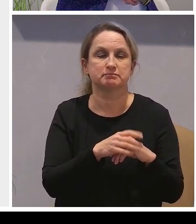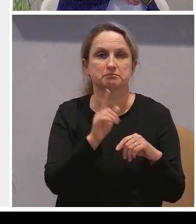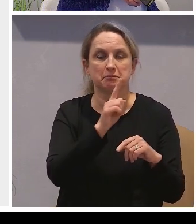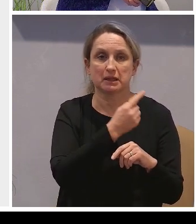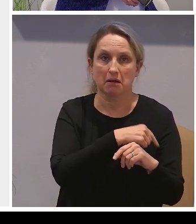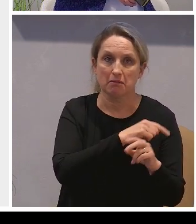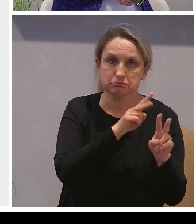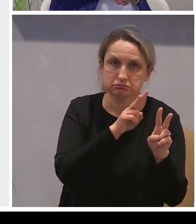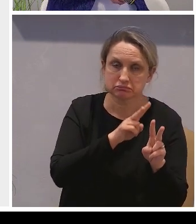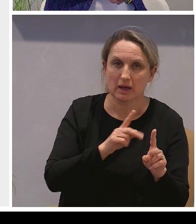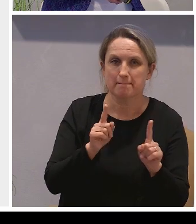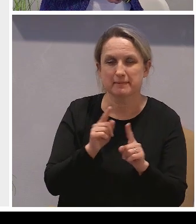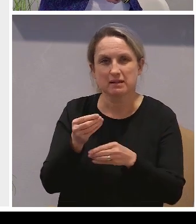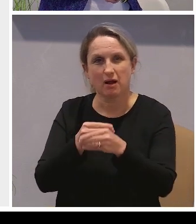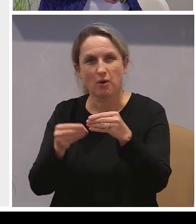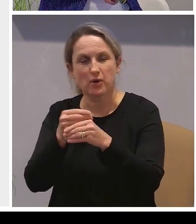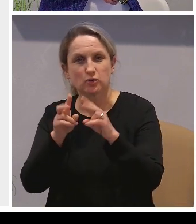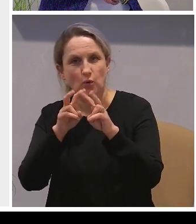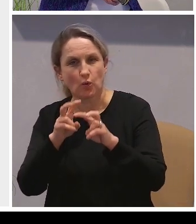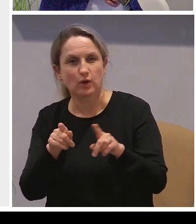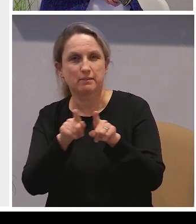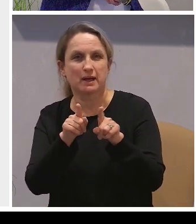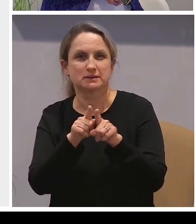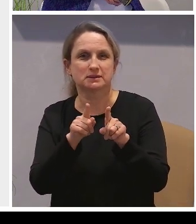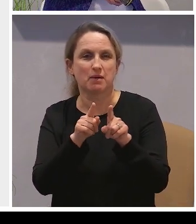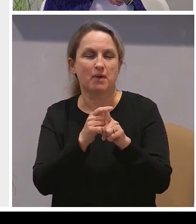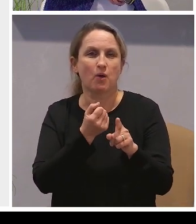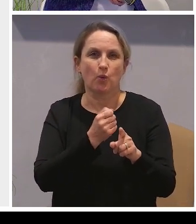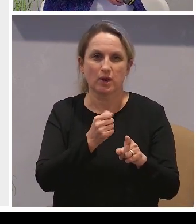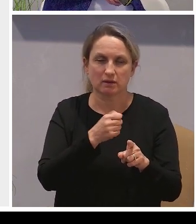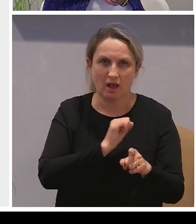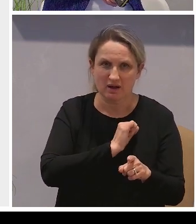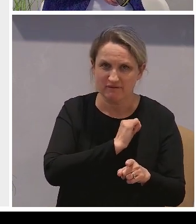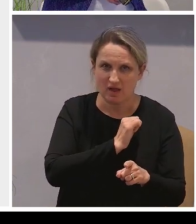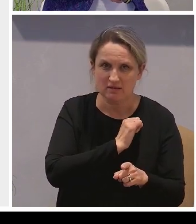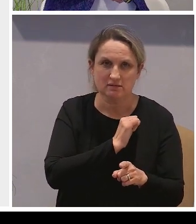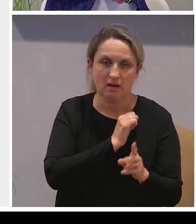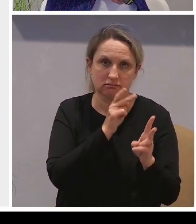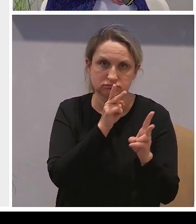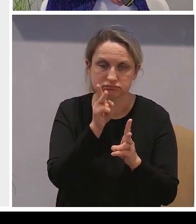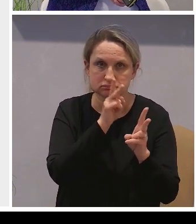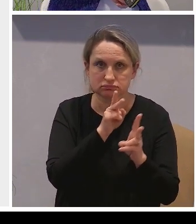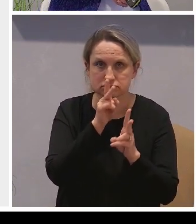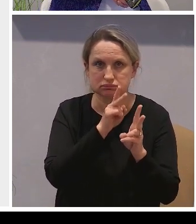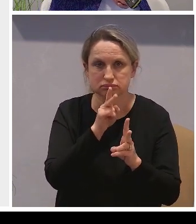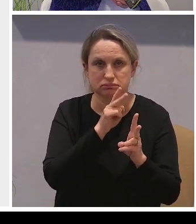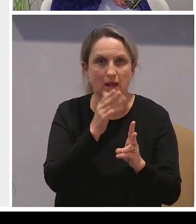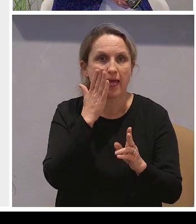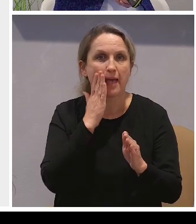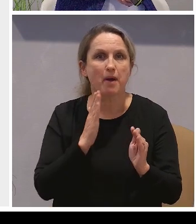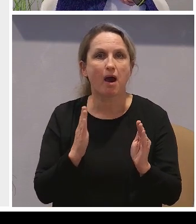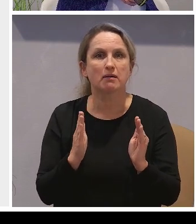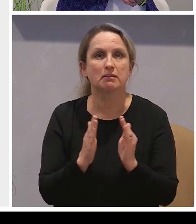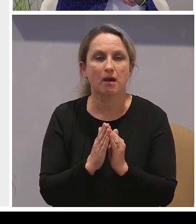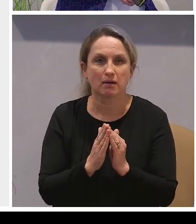puberty. So what should be monitored during the estrogen treatment? Clinically